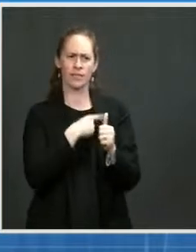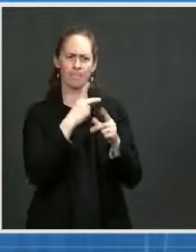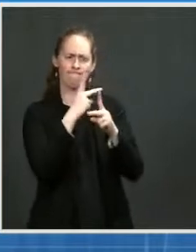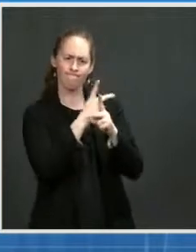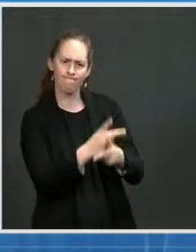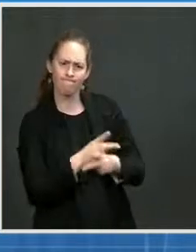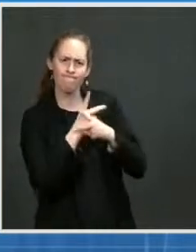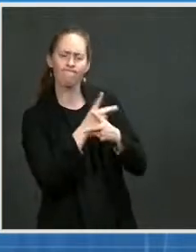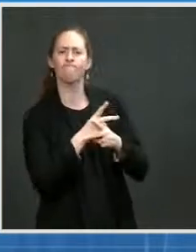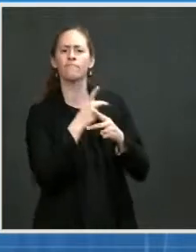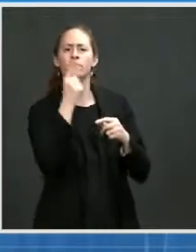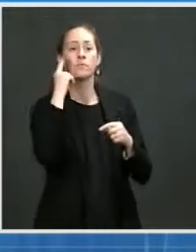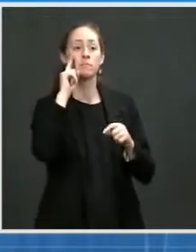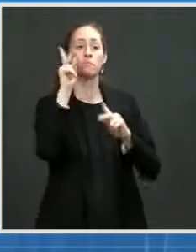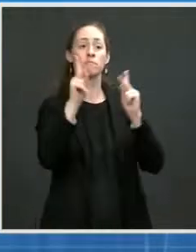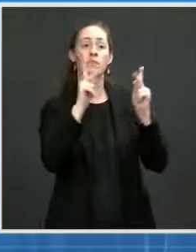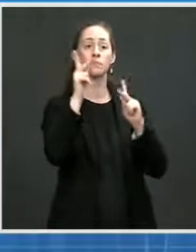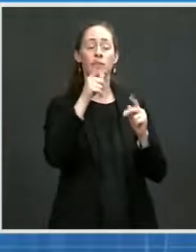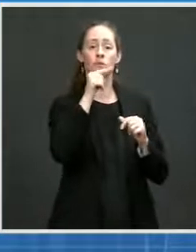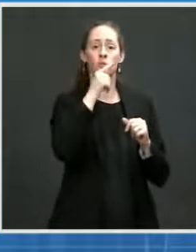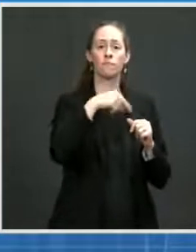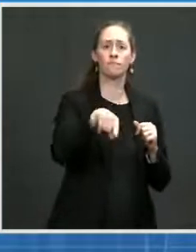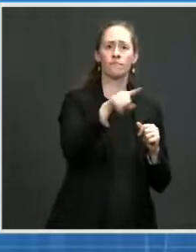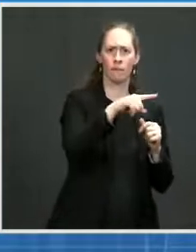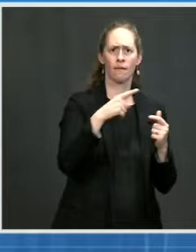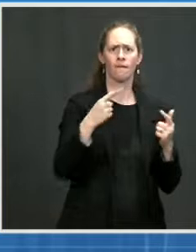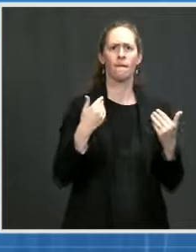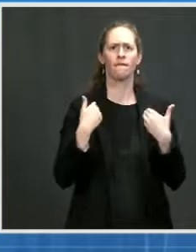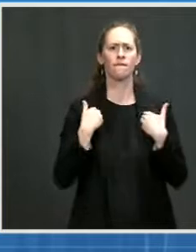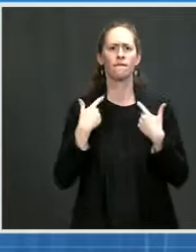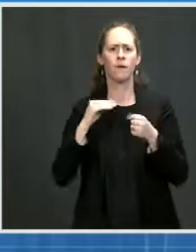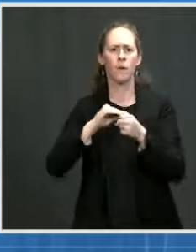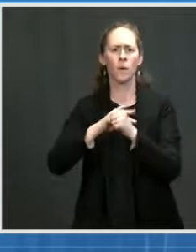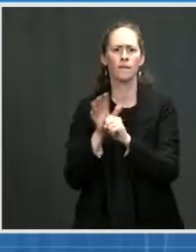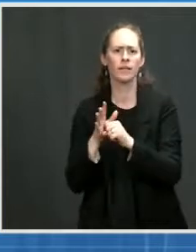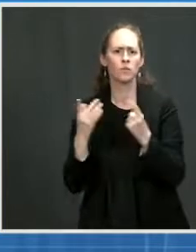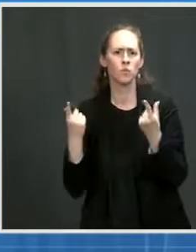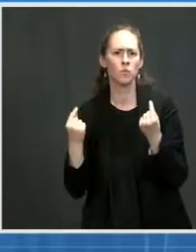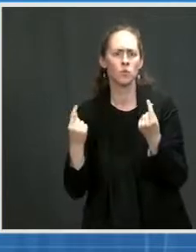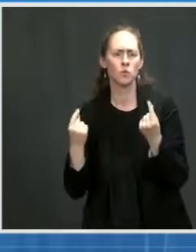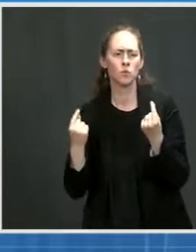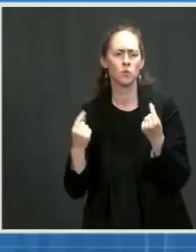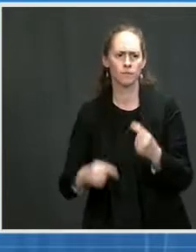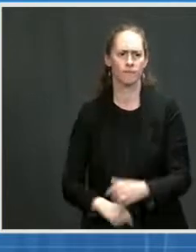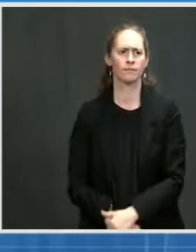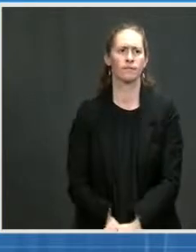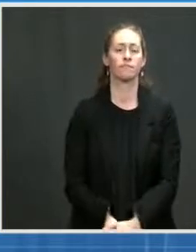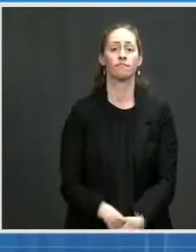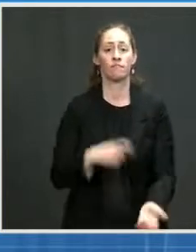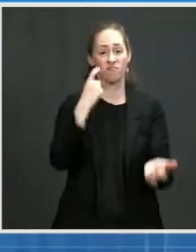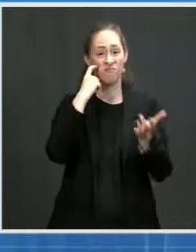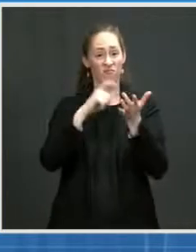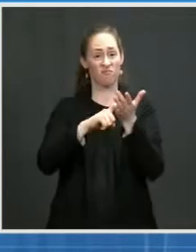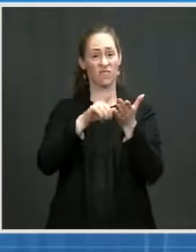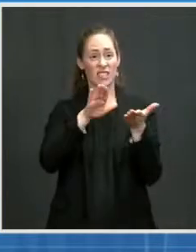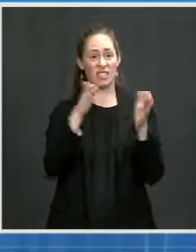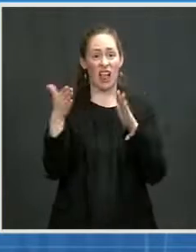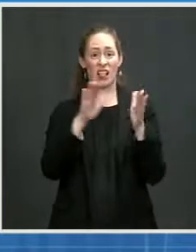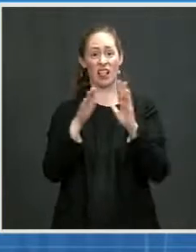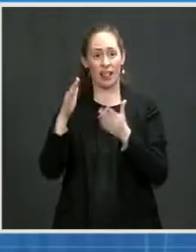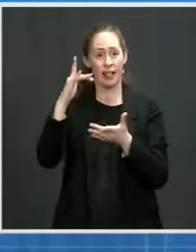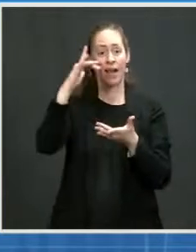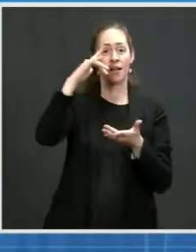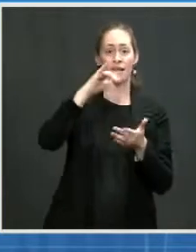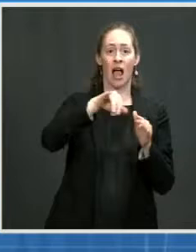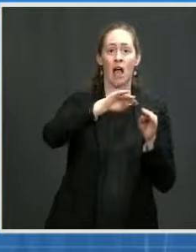COVID-19. As you can see from this chart, the case fatality rate of the ongoing pandemic has dramatically diminished over a period